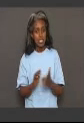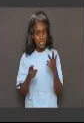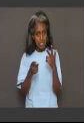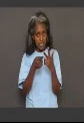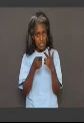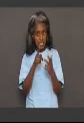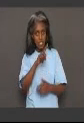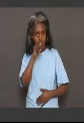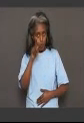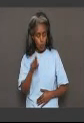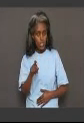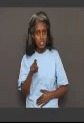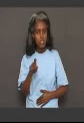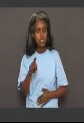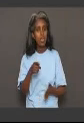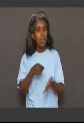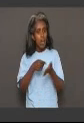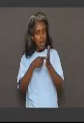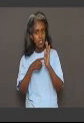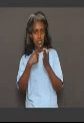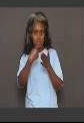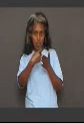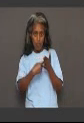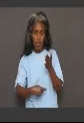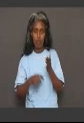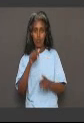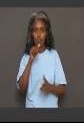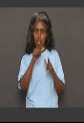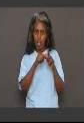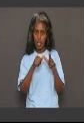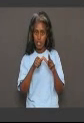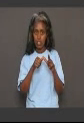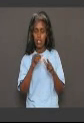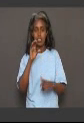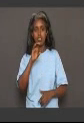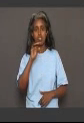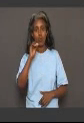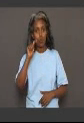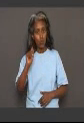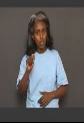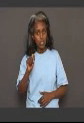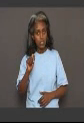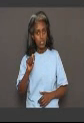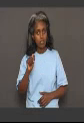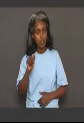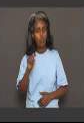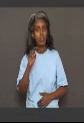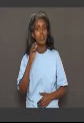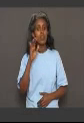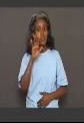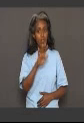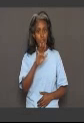degrees. Our third question asked the value of the angle if